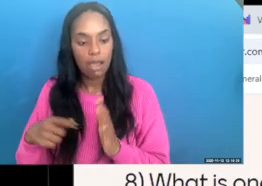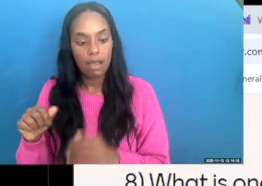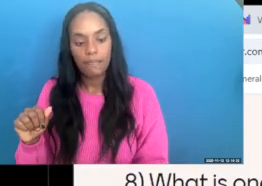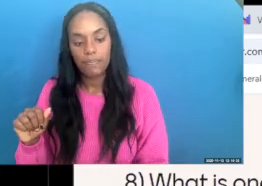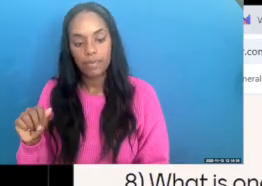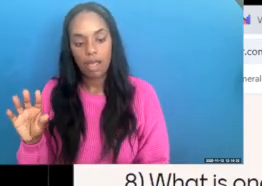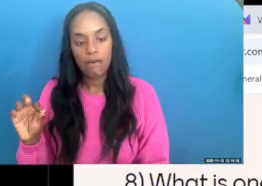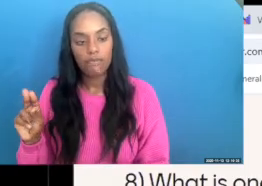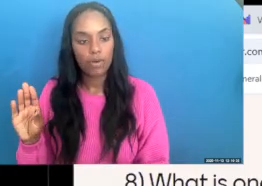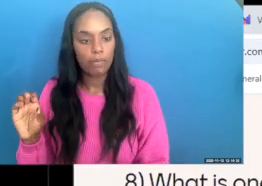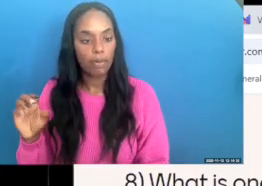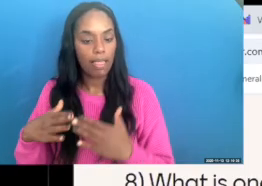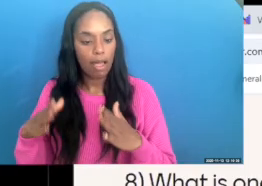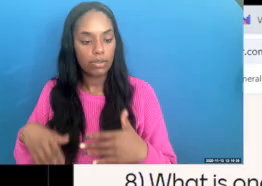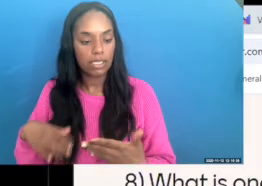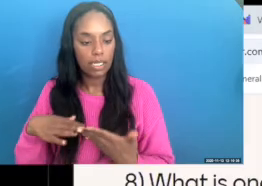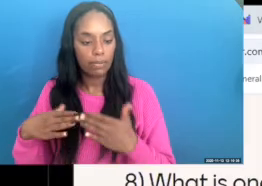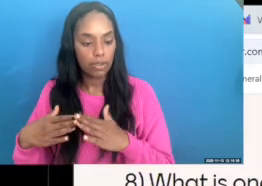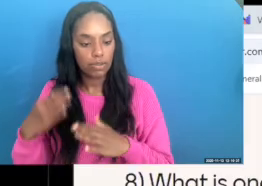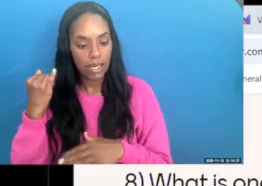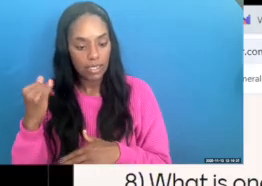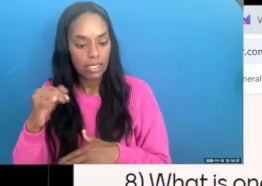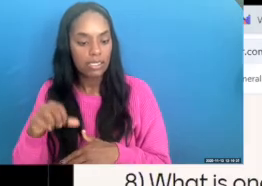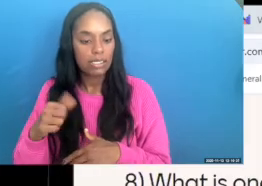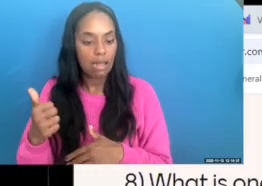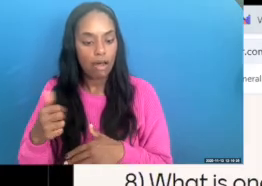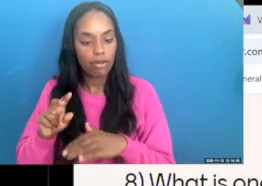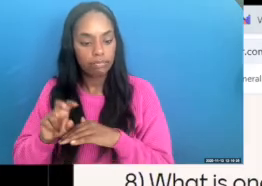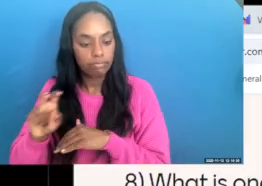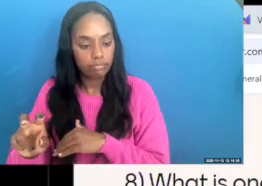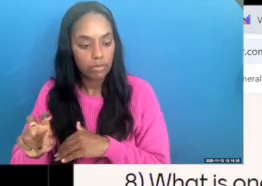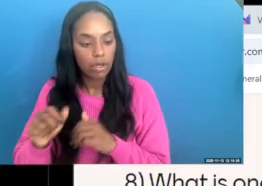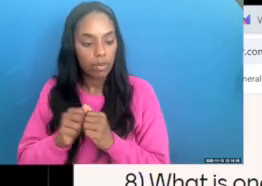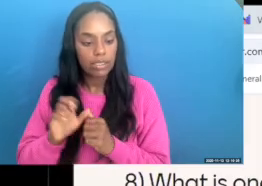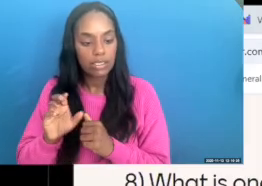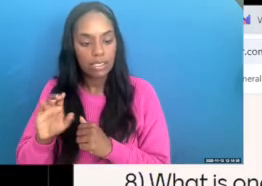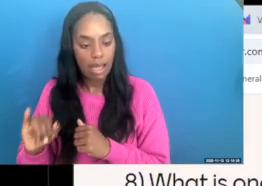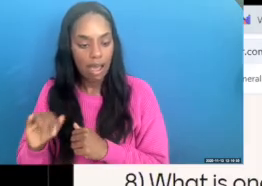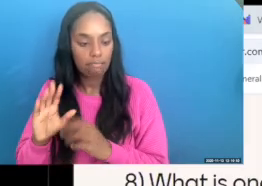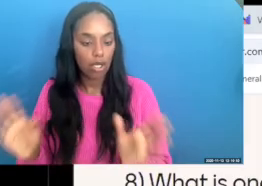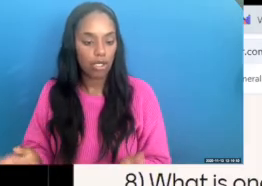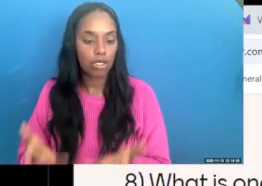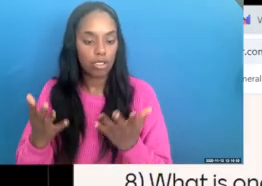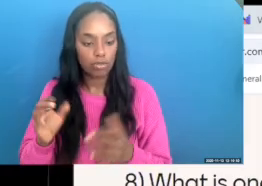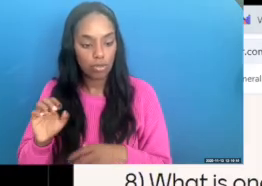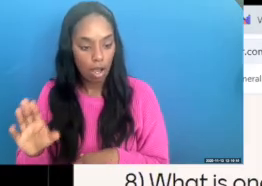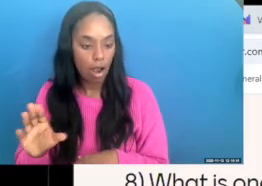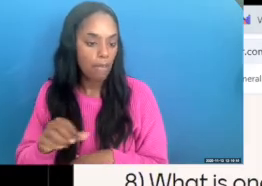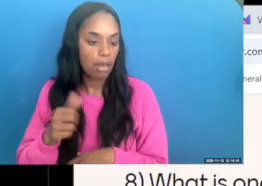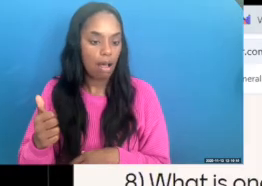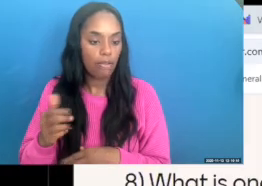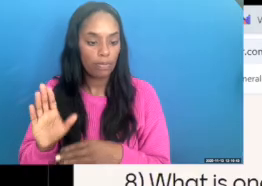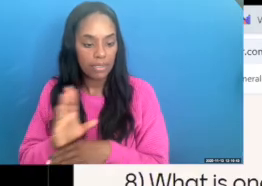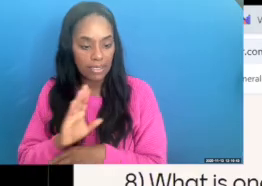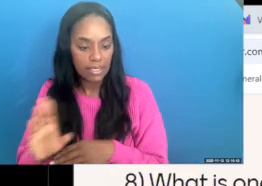for example, at affordable housing communities. So ideas like that, and I think in addition to allocating funds within the CCI portfolio,